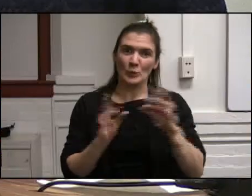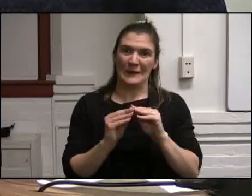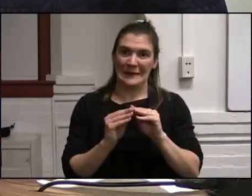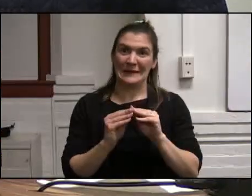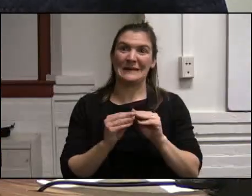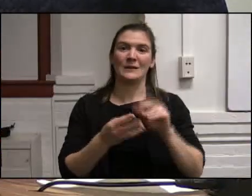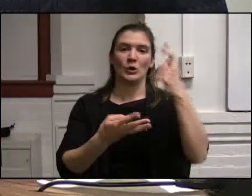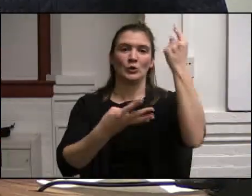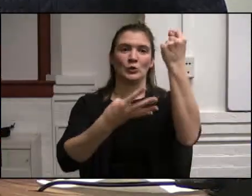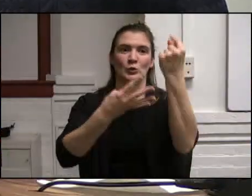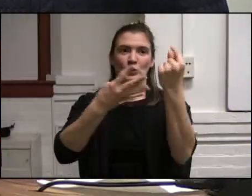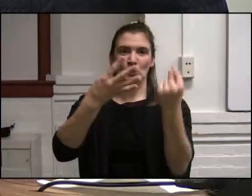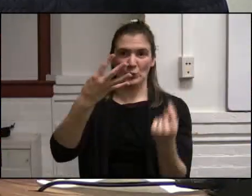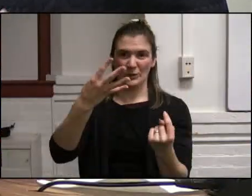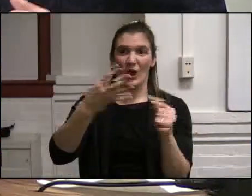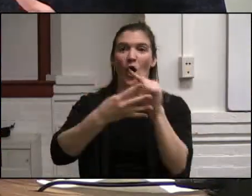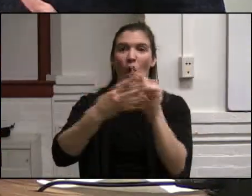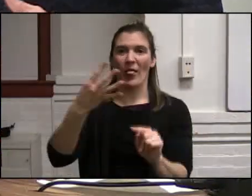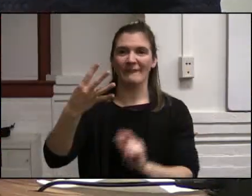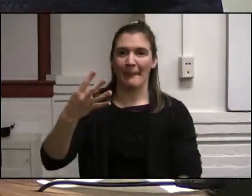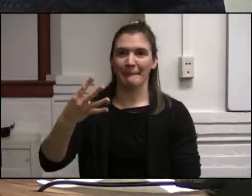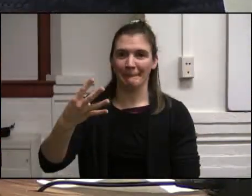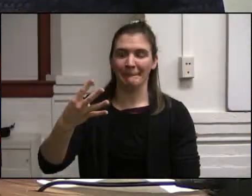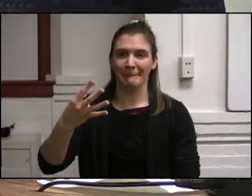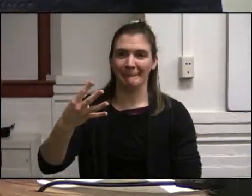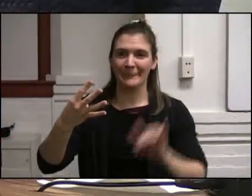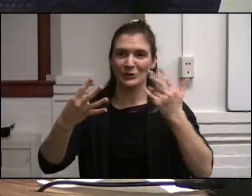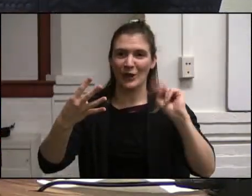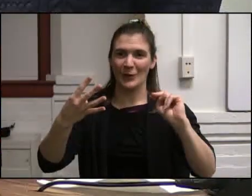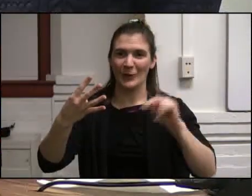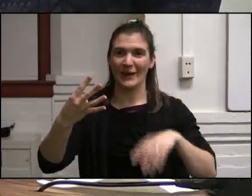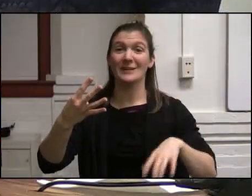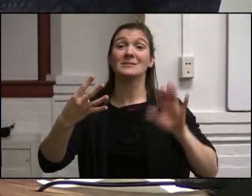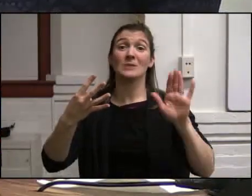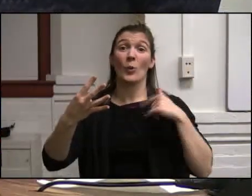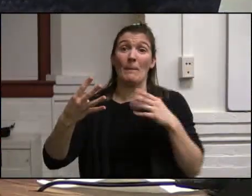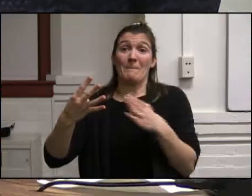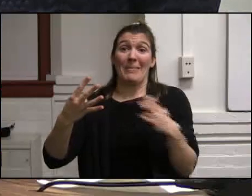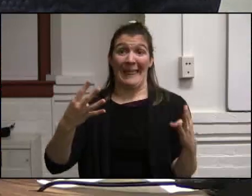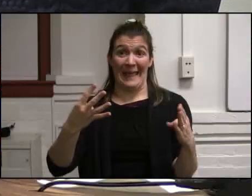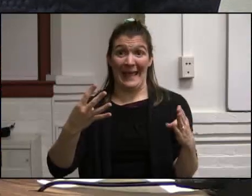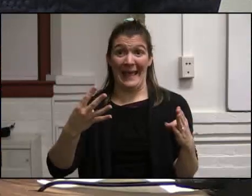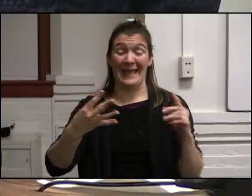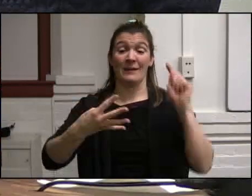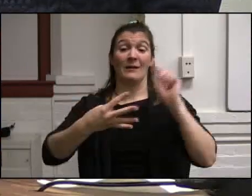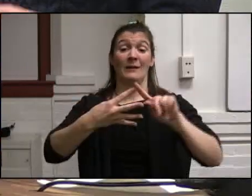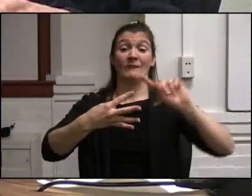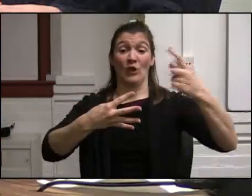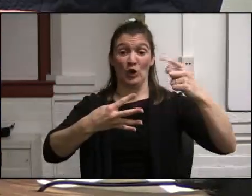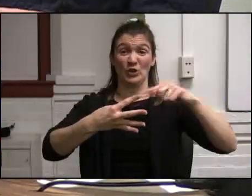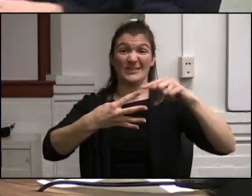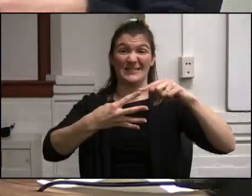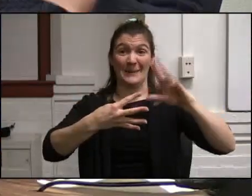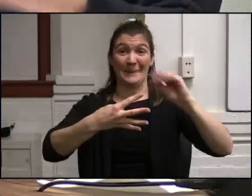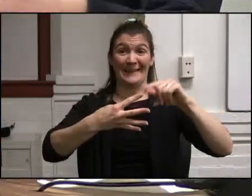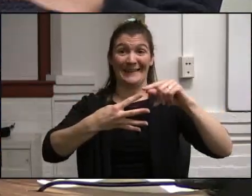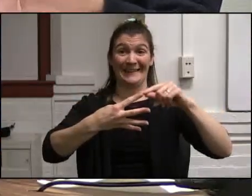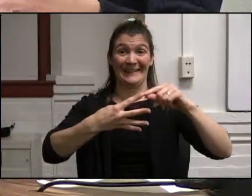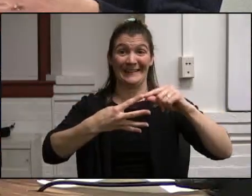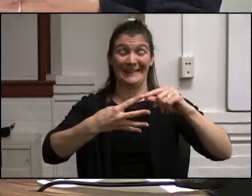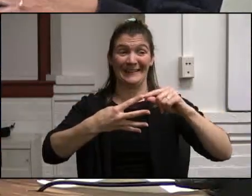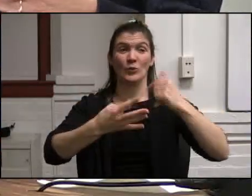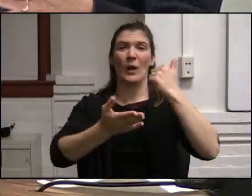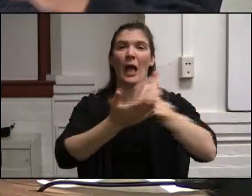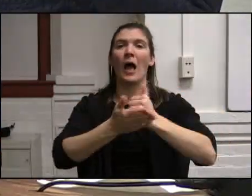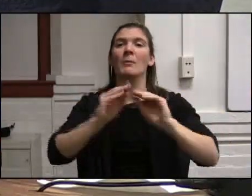of the 4 Tuesdays in January. And so what we'll plan to do at the outset of that to help you decide,